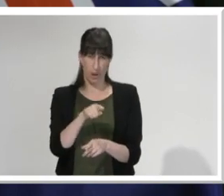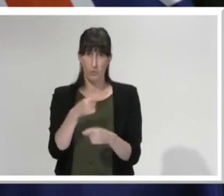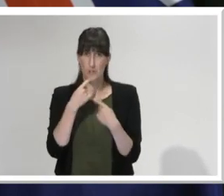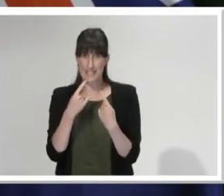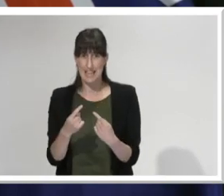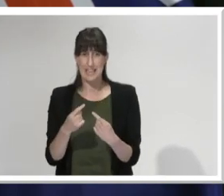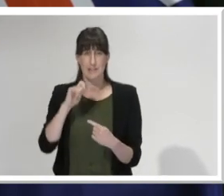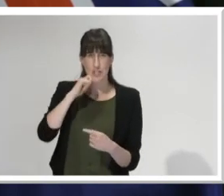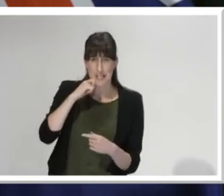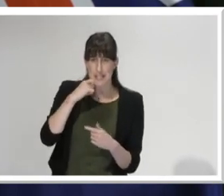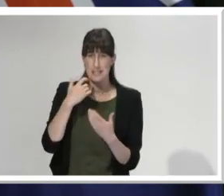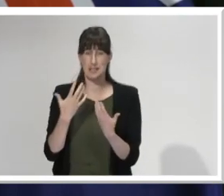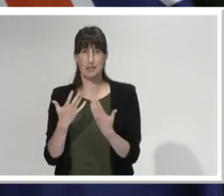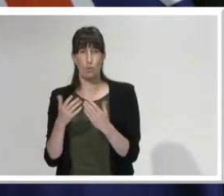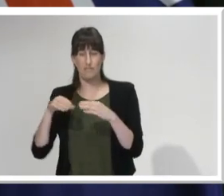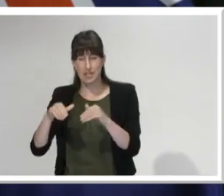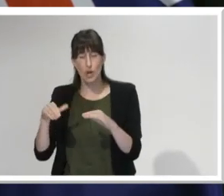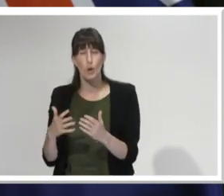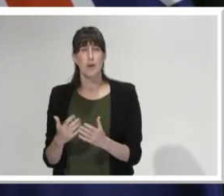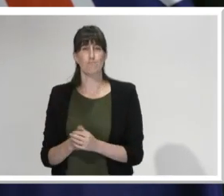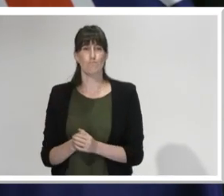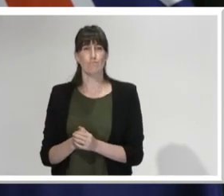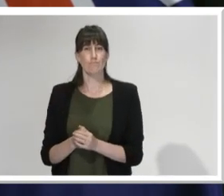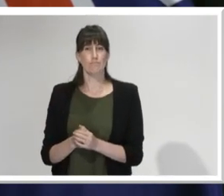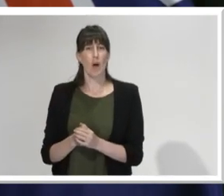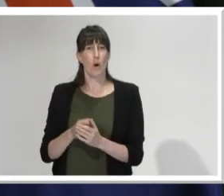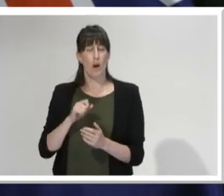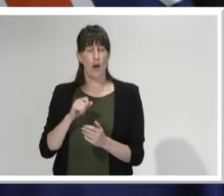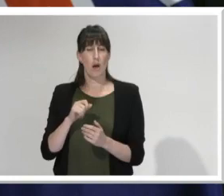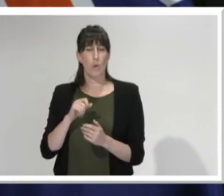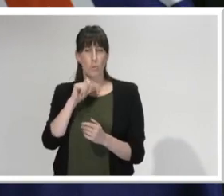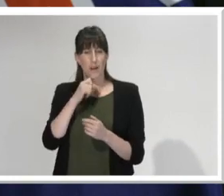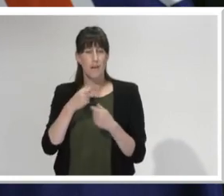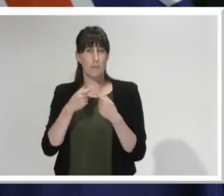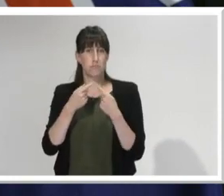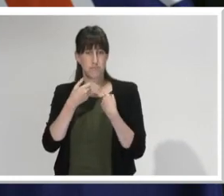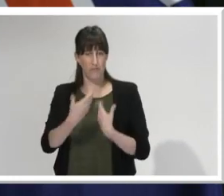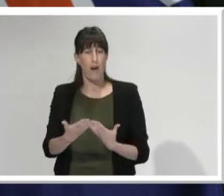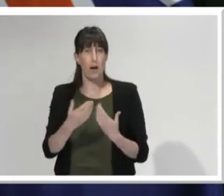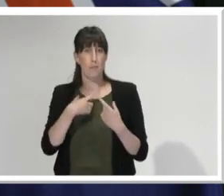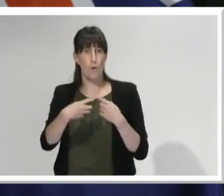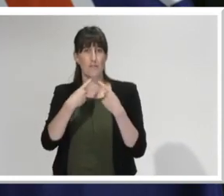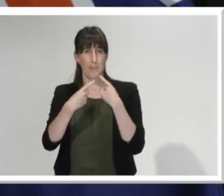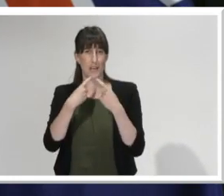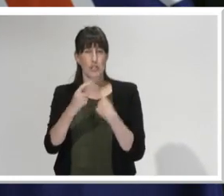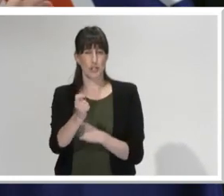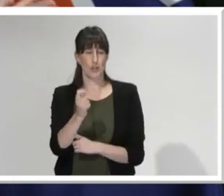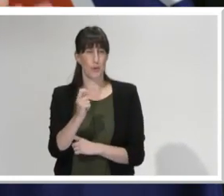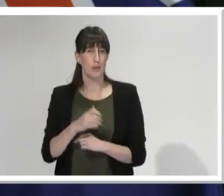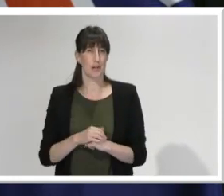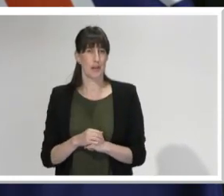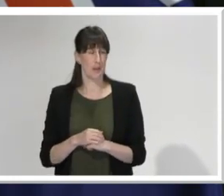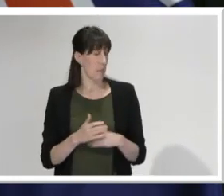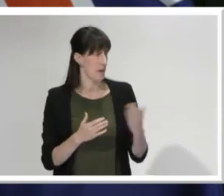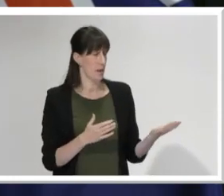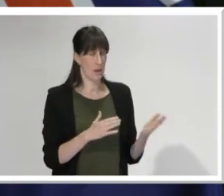and so on at the different alert levels. We want consistency, so health will be releasing that within, I'd say, the next 48 hours. Anything you want to add on that,